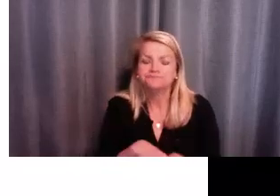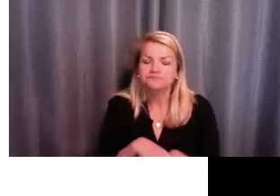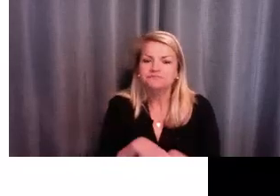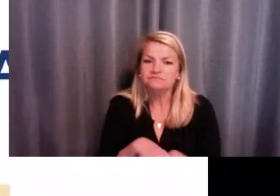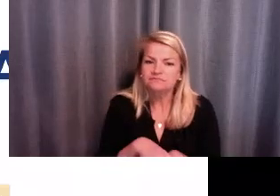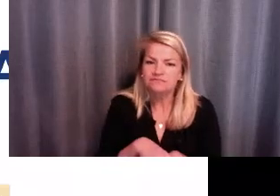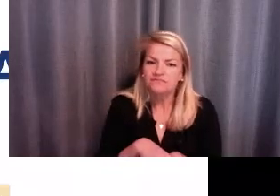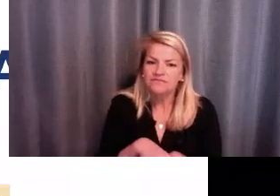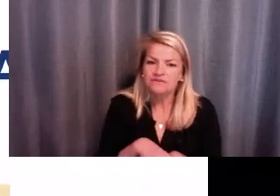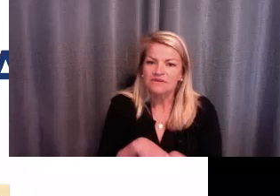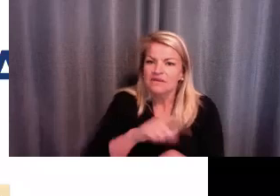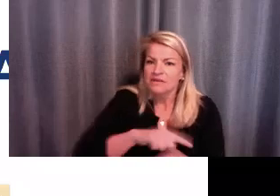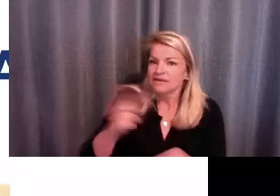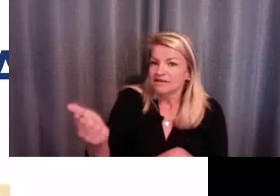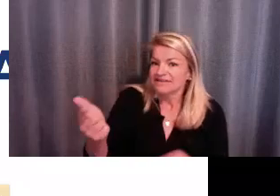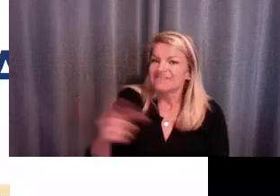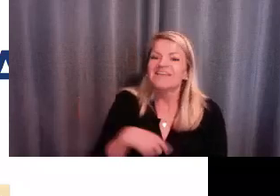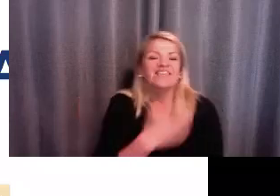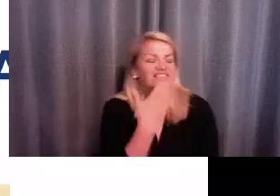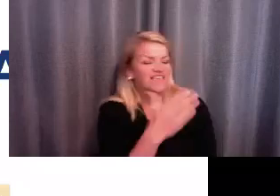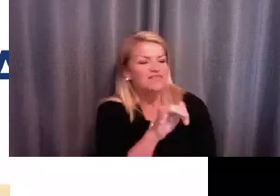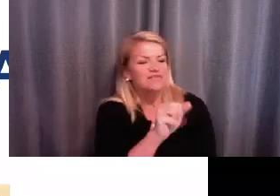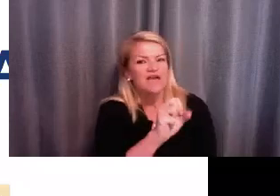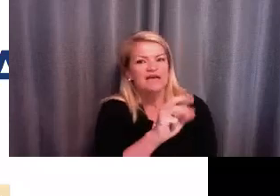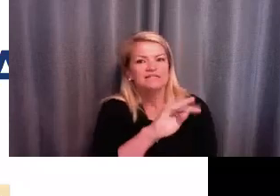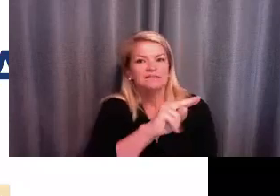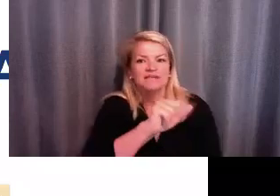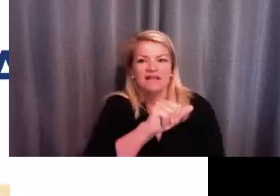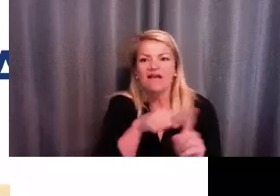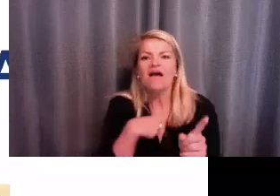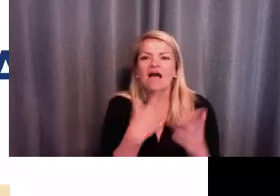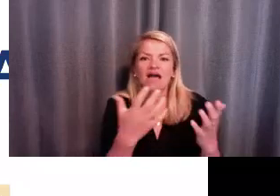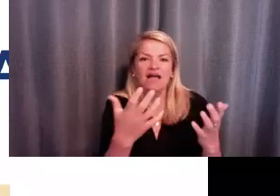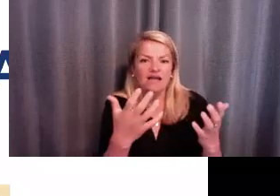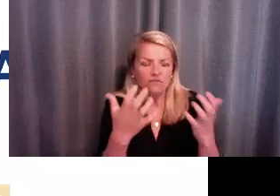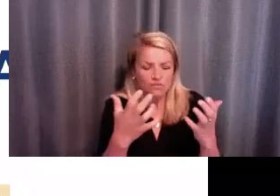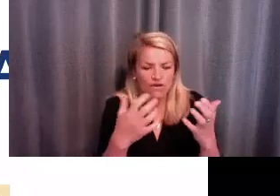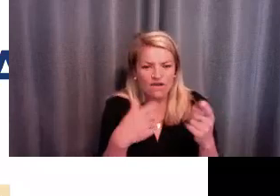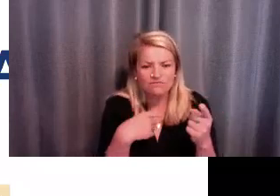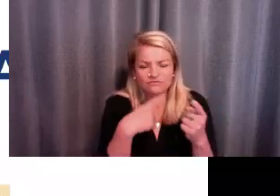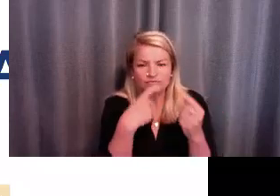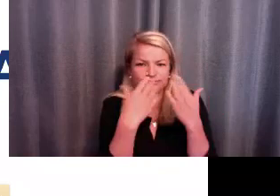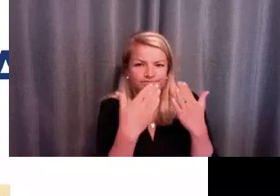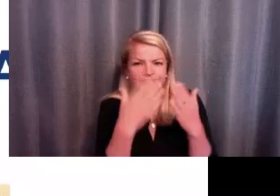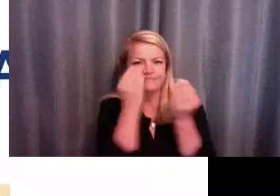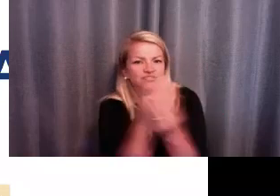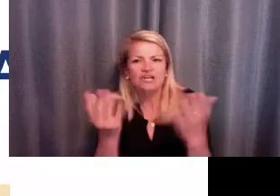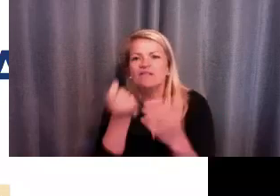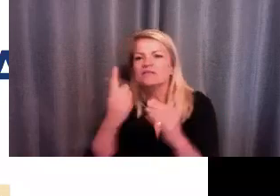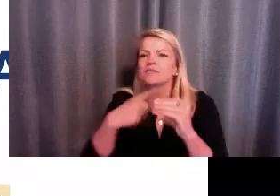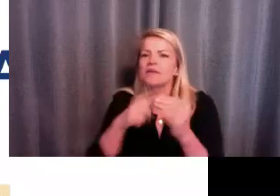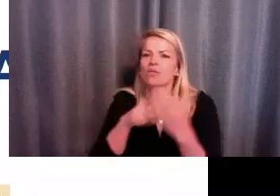Thank you, Yasmina. I'm very happy to share a little bit about what I learned from the minimum standards and how they have